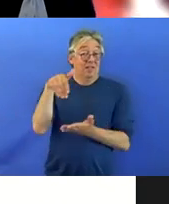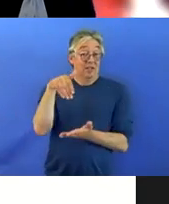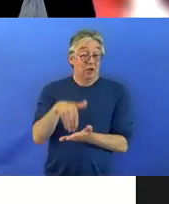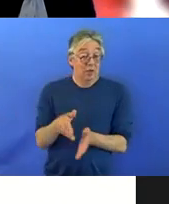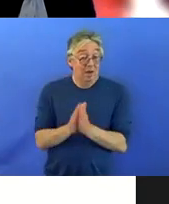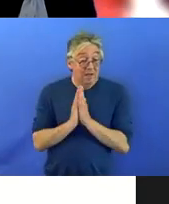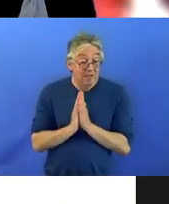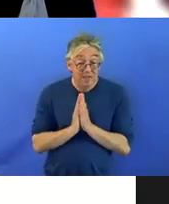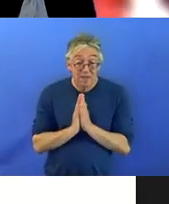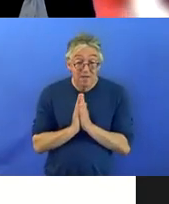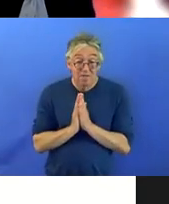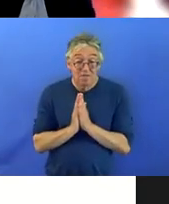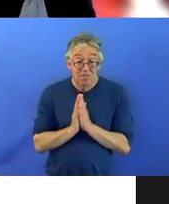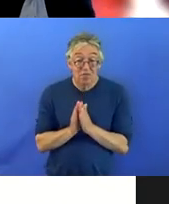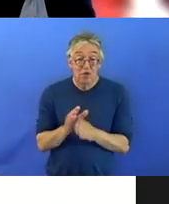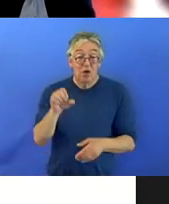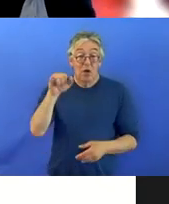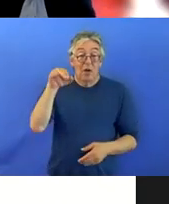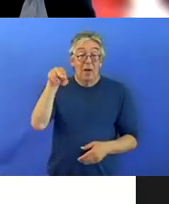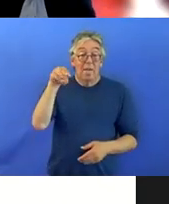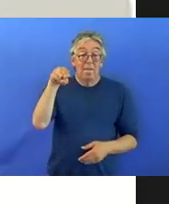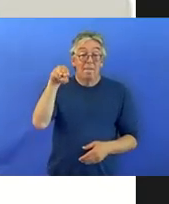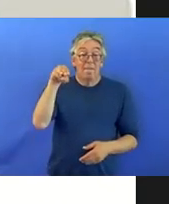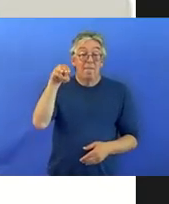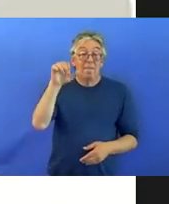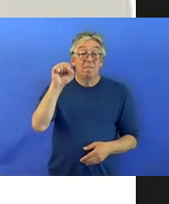can share with us your experience.